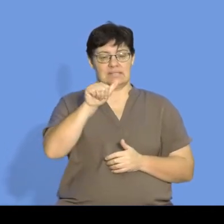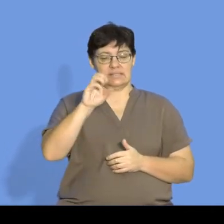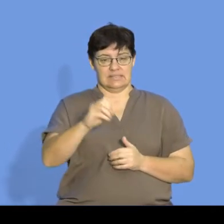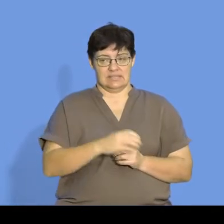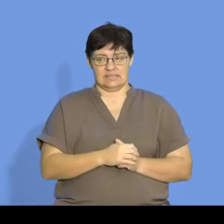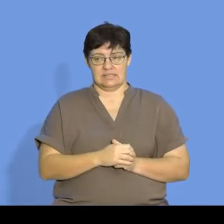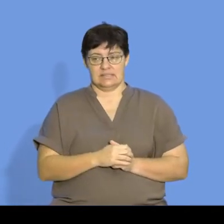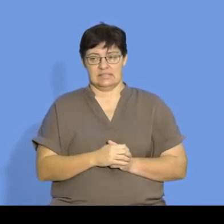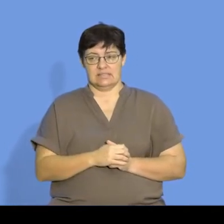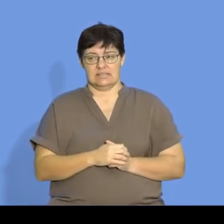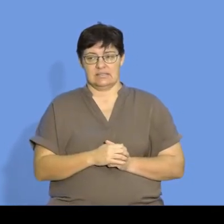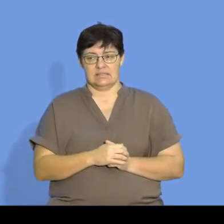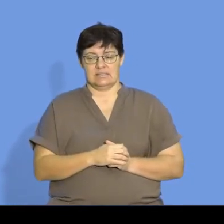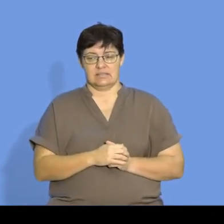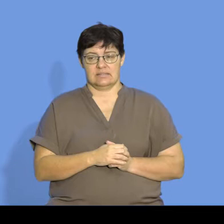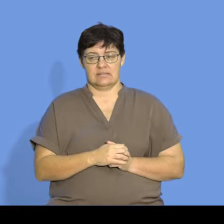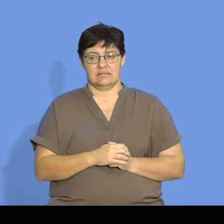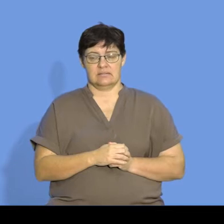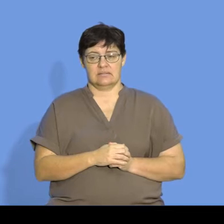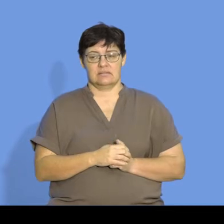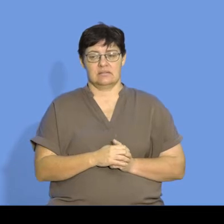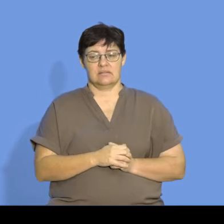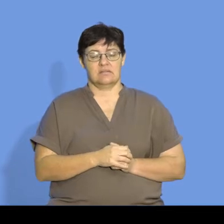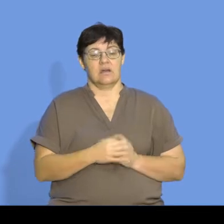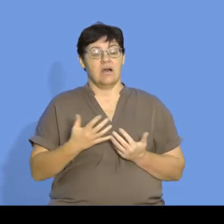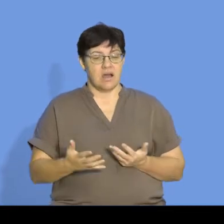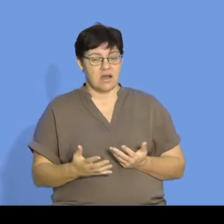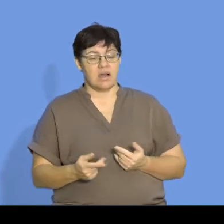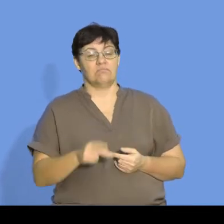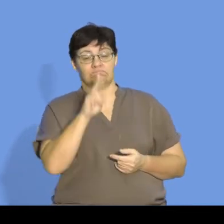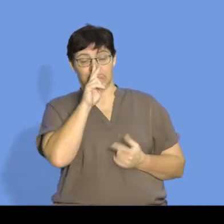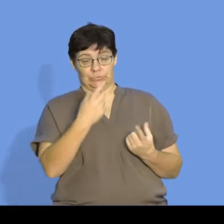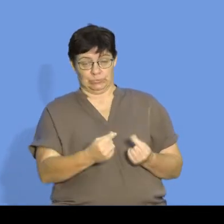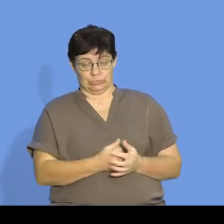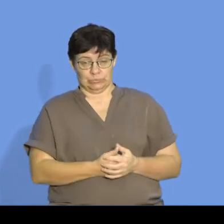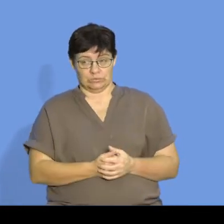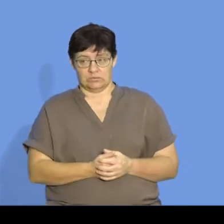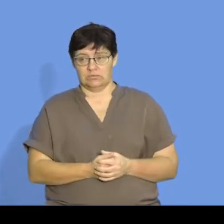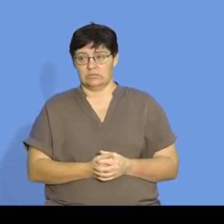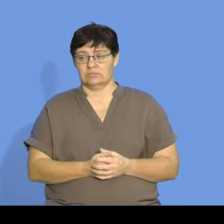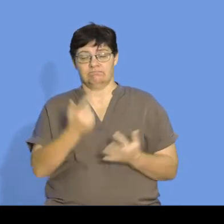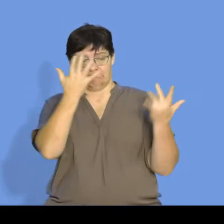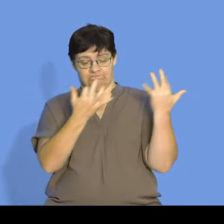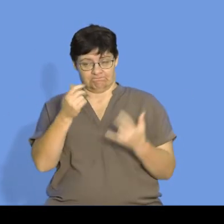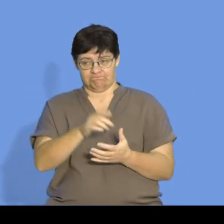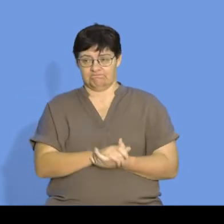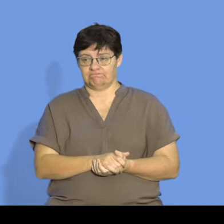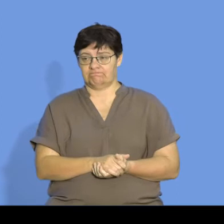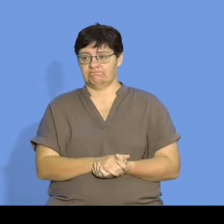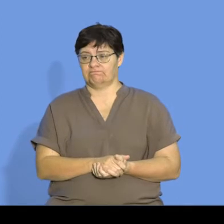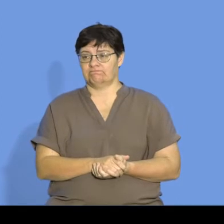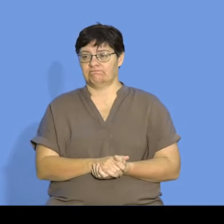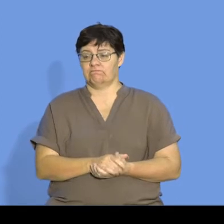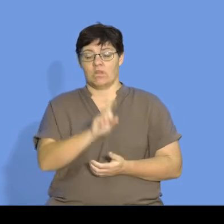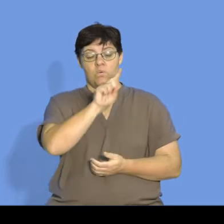was 160 over 160. And you can see that if you do this here, let's do the calculation.